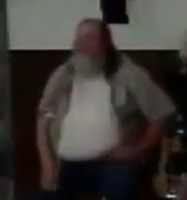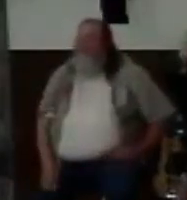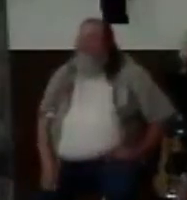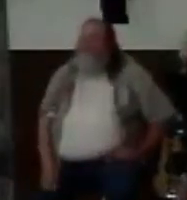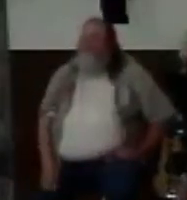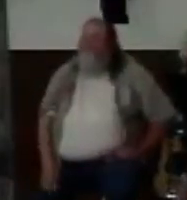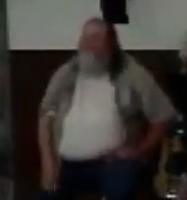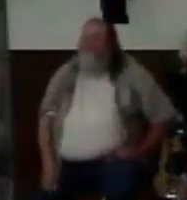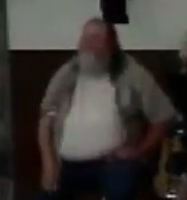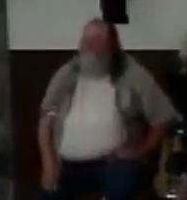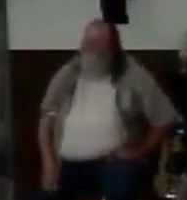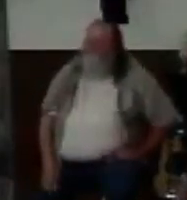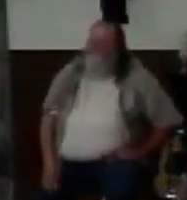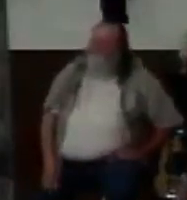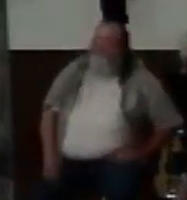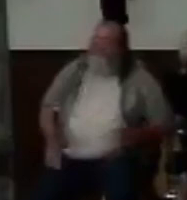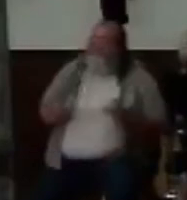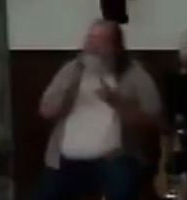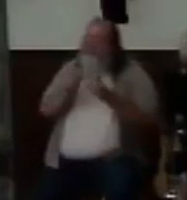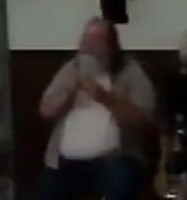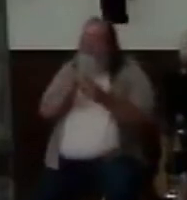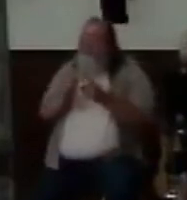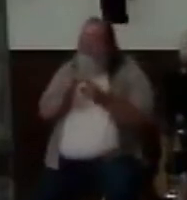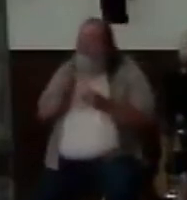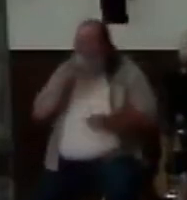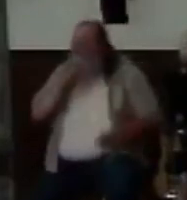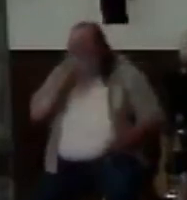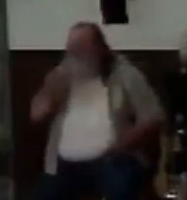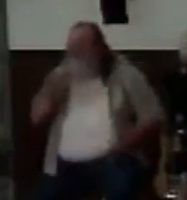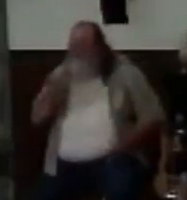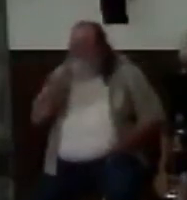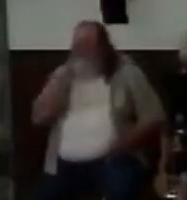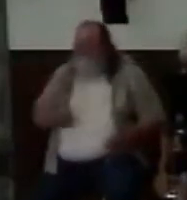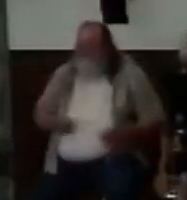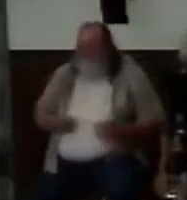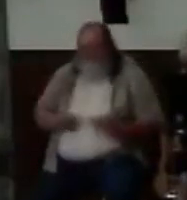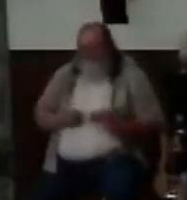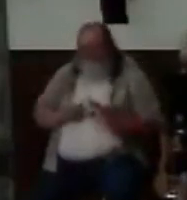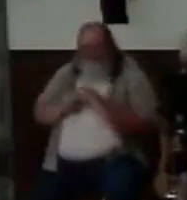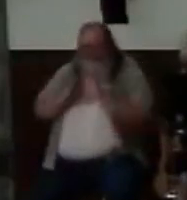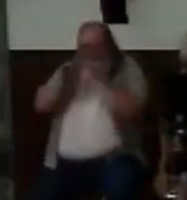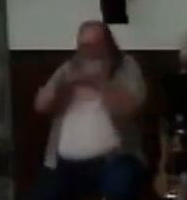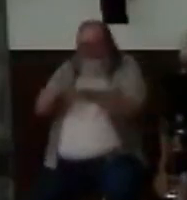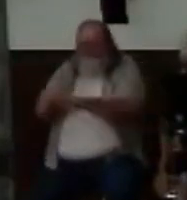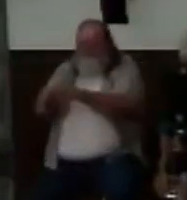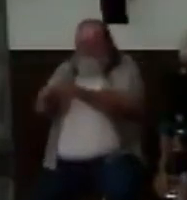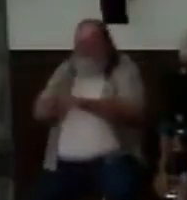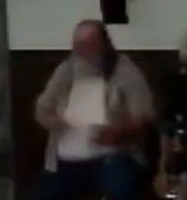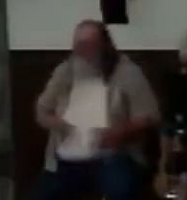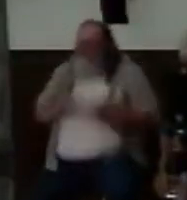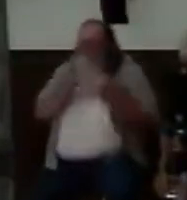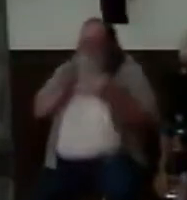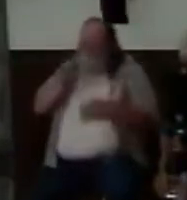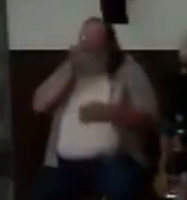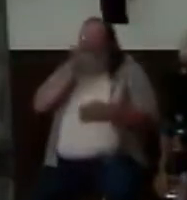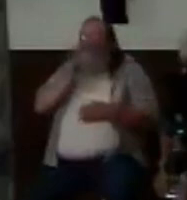For the scriptures declare, John 7:38, rivers of living water will flow from his heart.